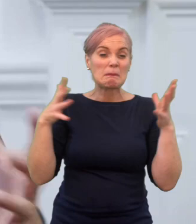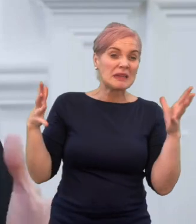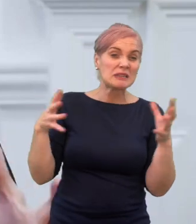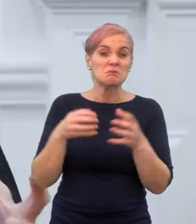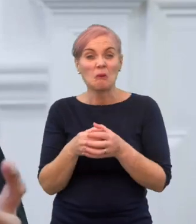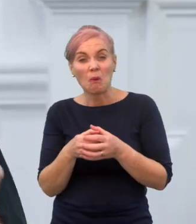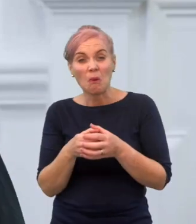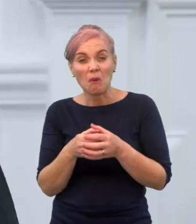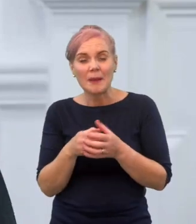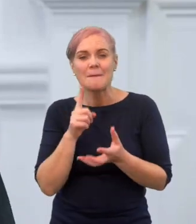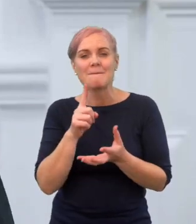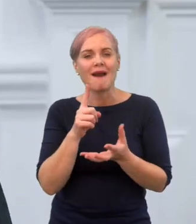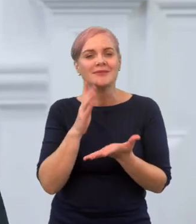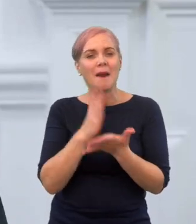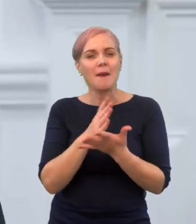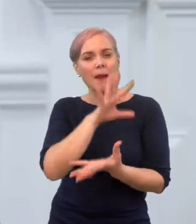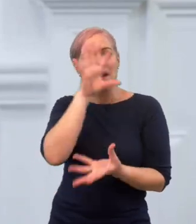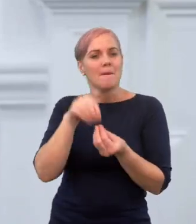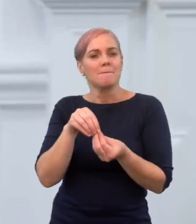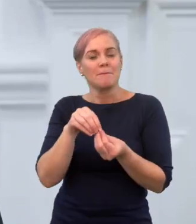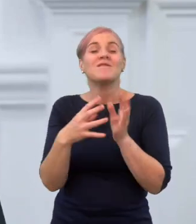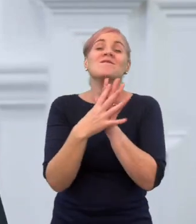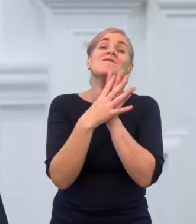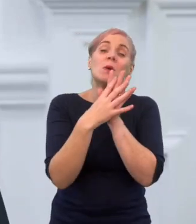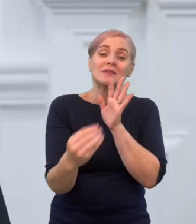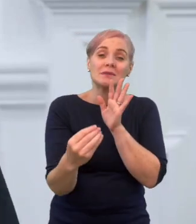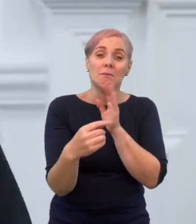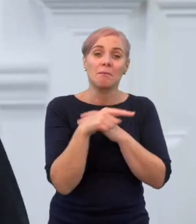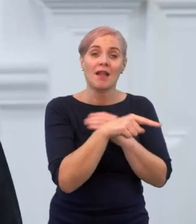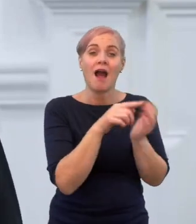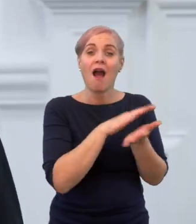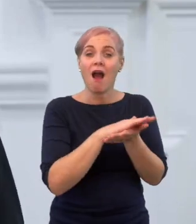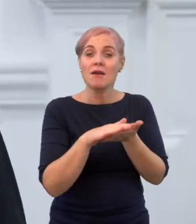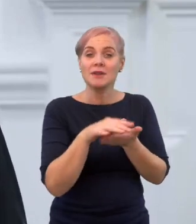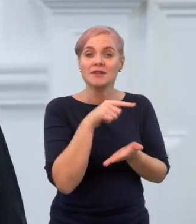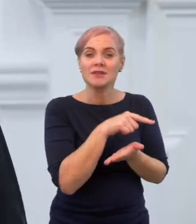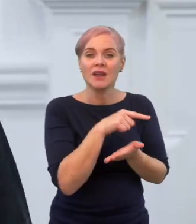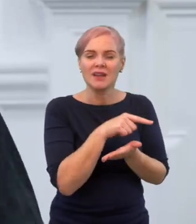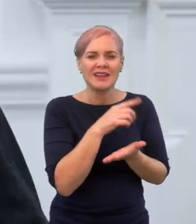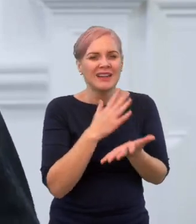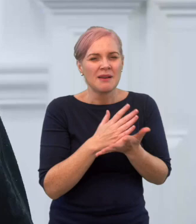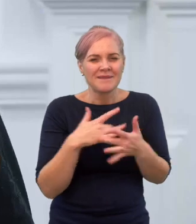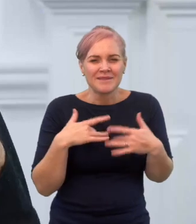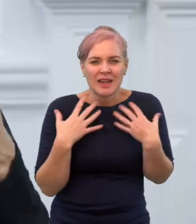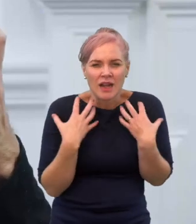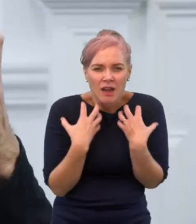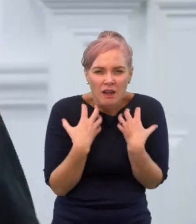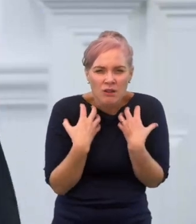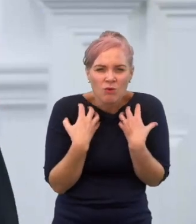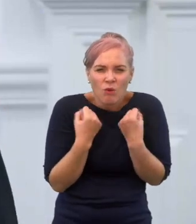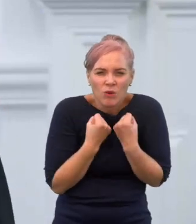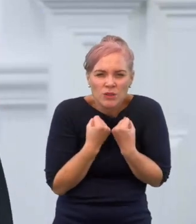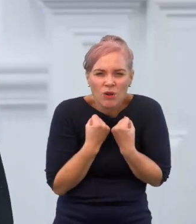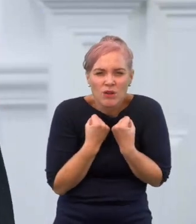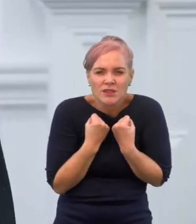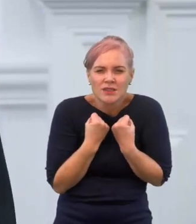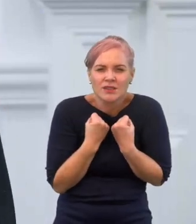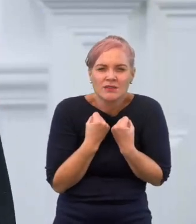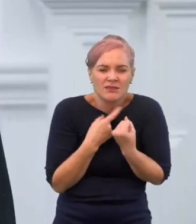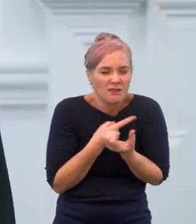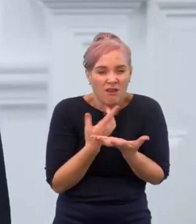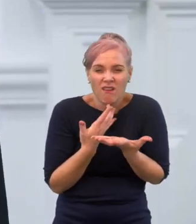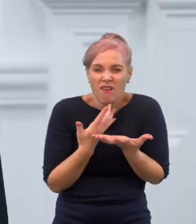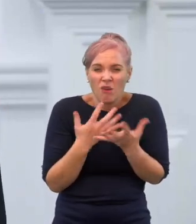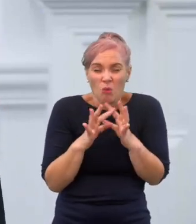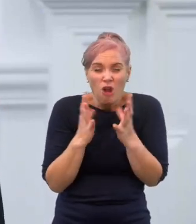big or small, but anything that kind of sums up, like, for example, you know, with Harbans, it's like, I kind of felt like he's contorted and he's